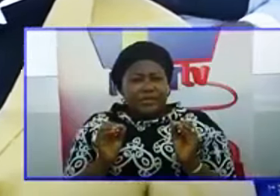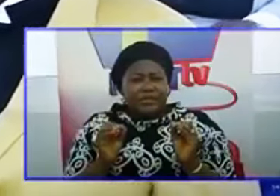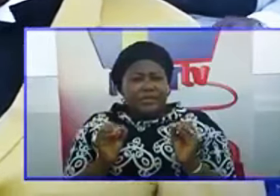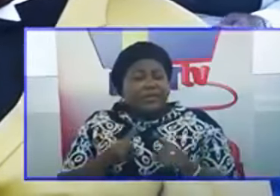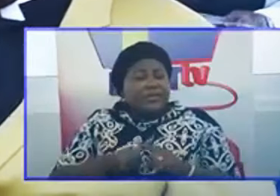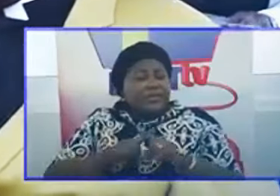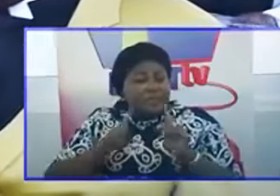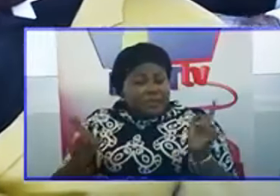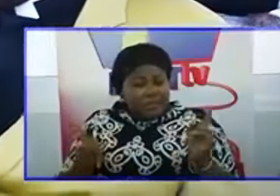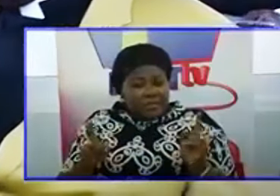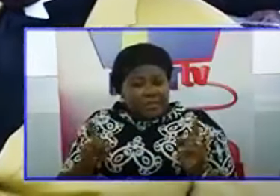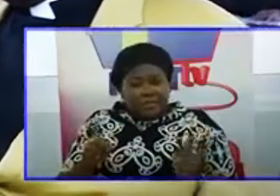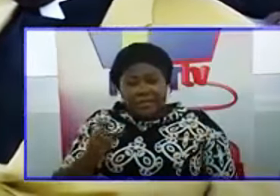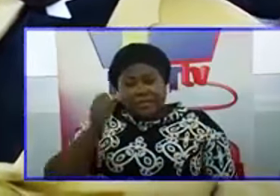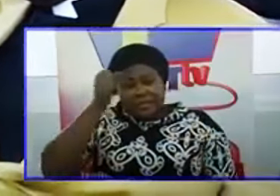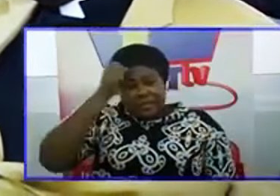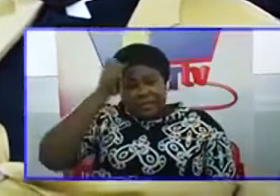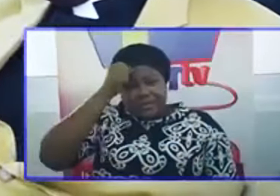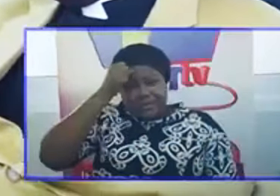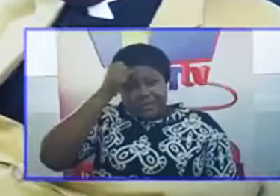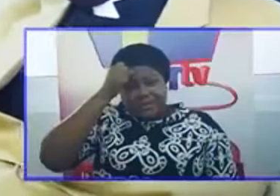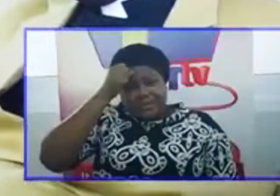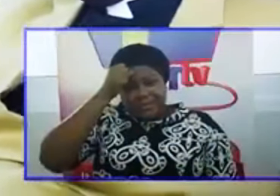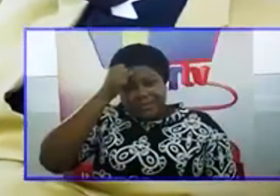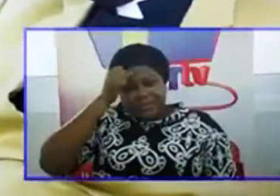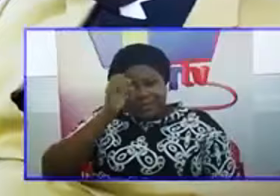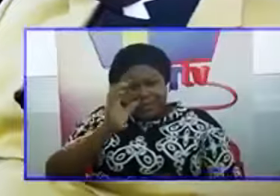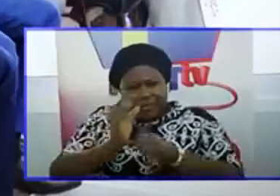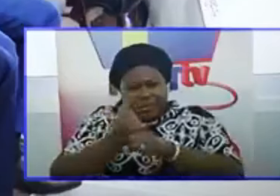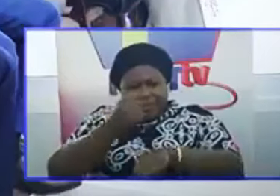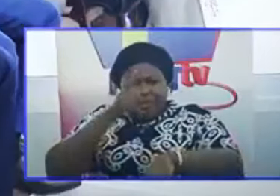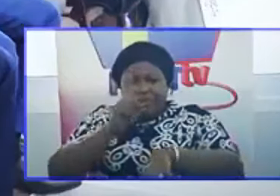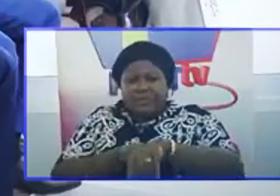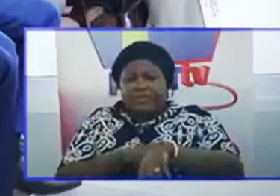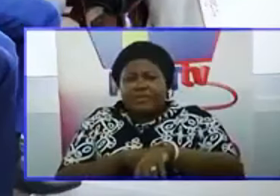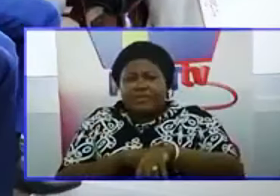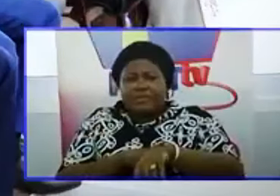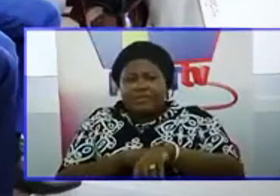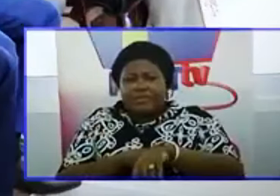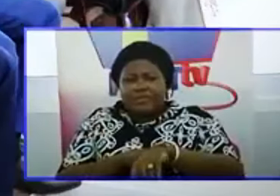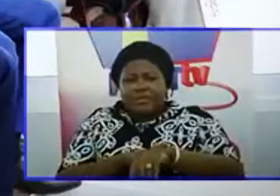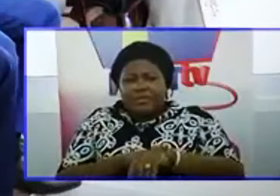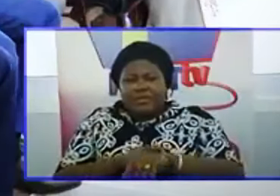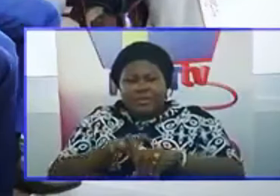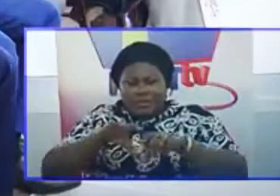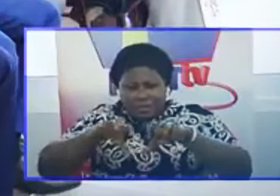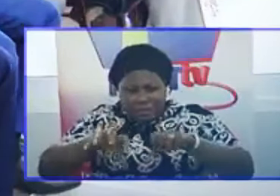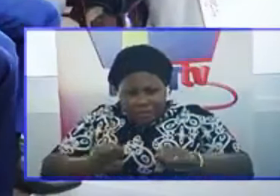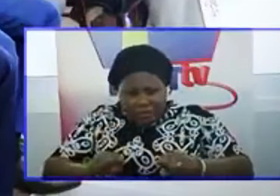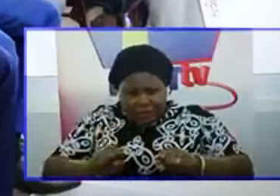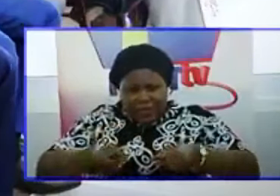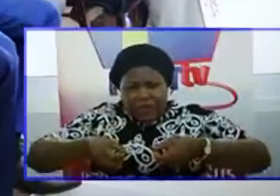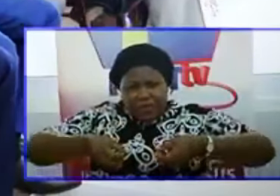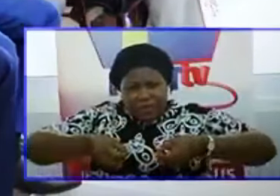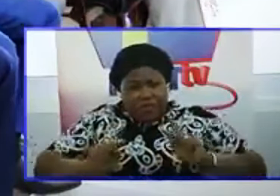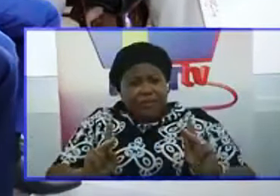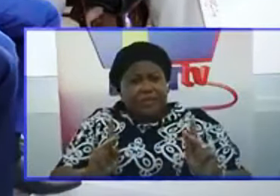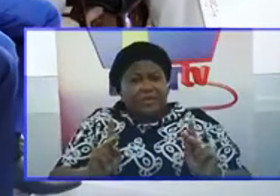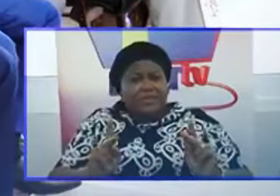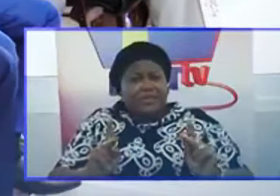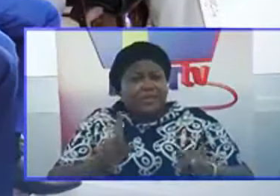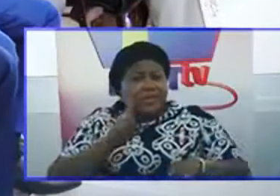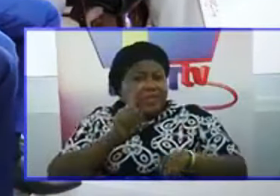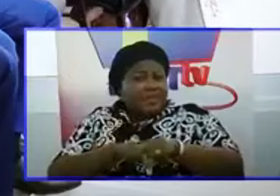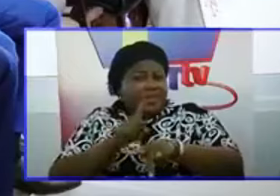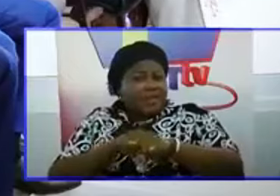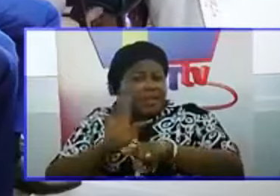But Samuel took his time, seized the opportunity. By the time he was leaving the